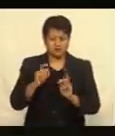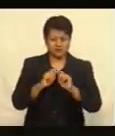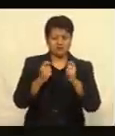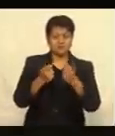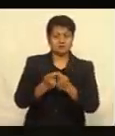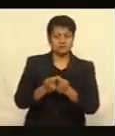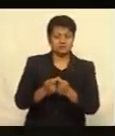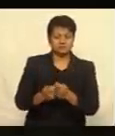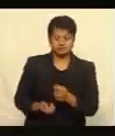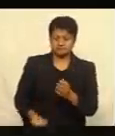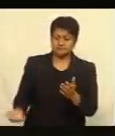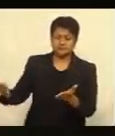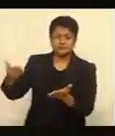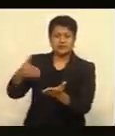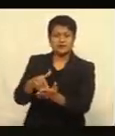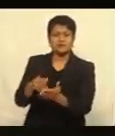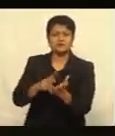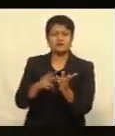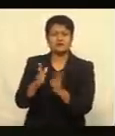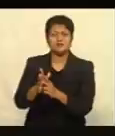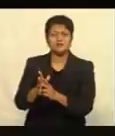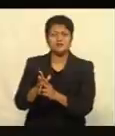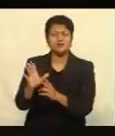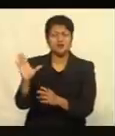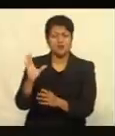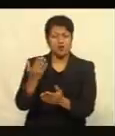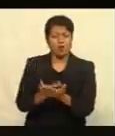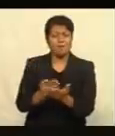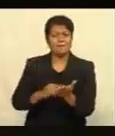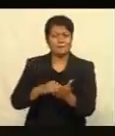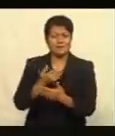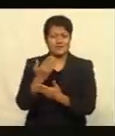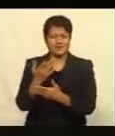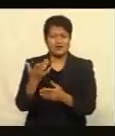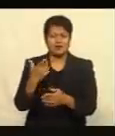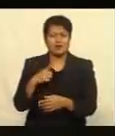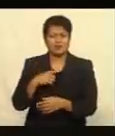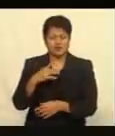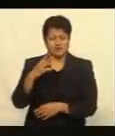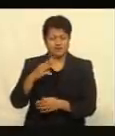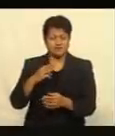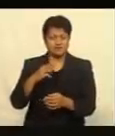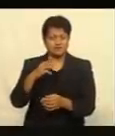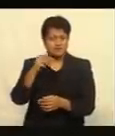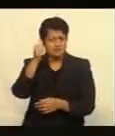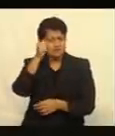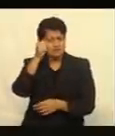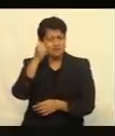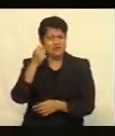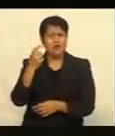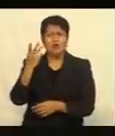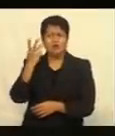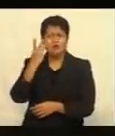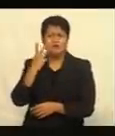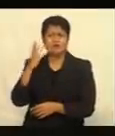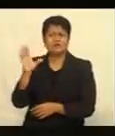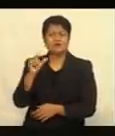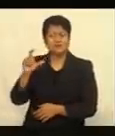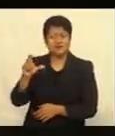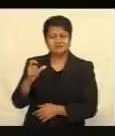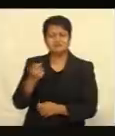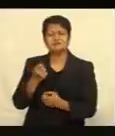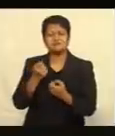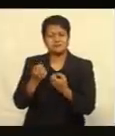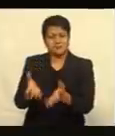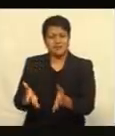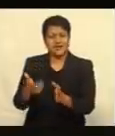village since Monday after they discovered that the 40-year-old woman from Cunningham and her family had spent the night at the village. He